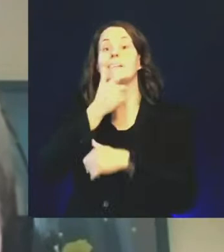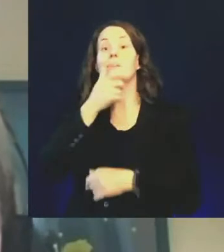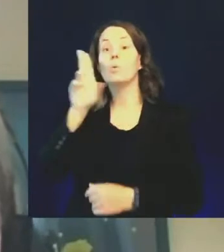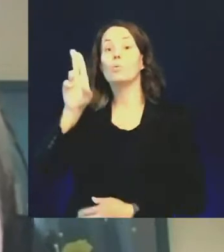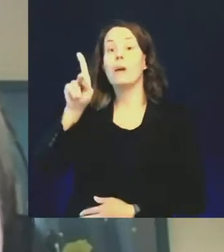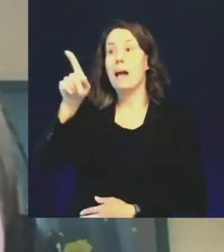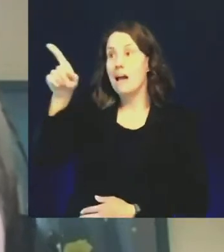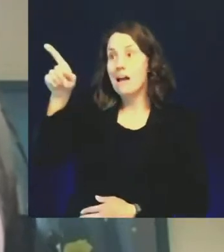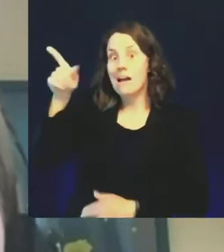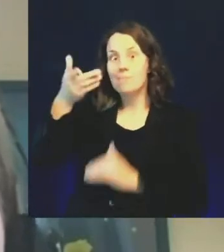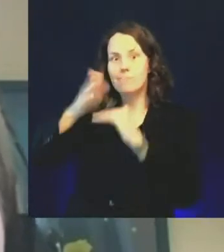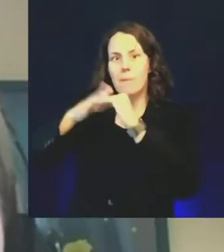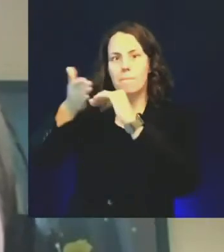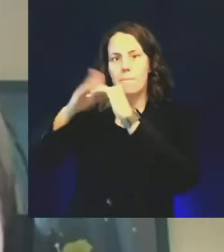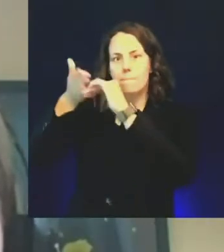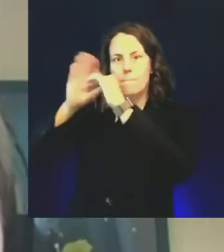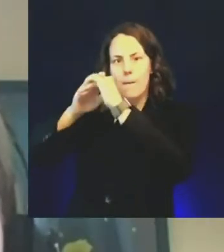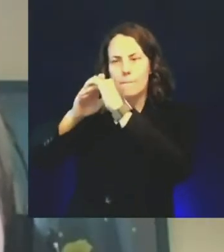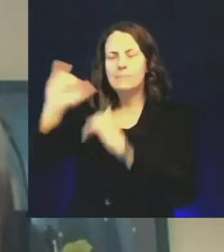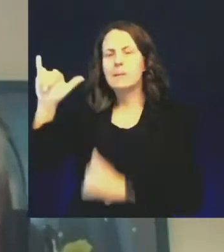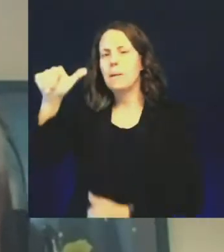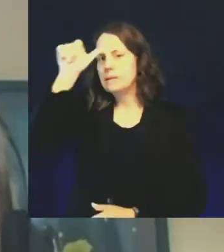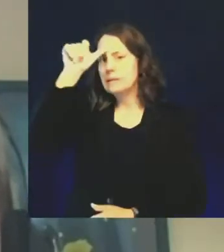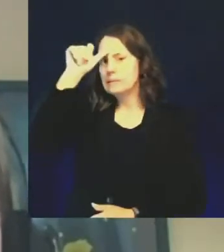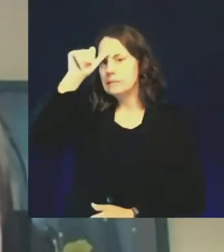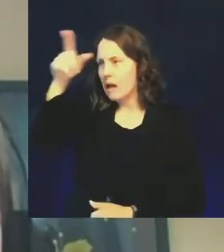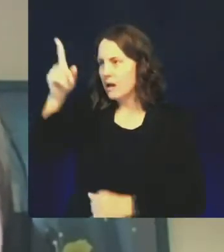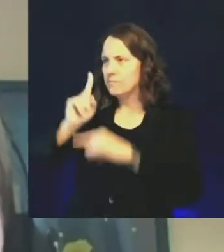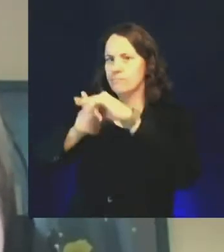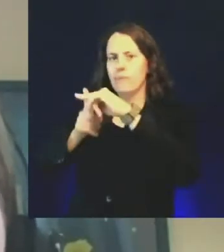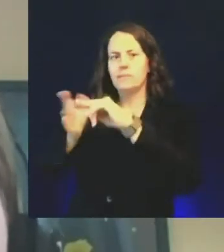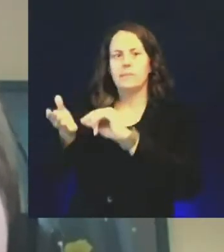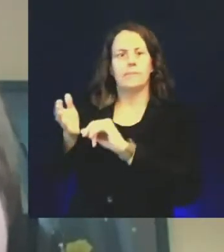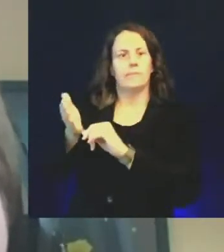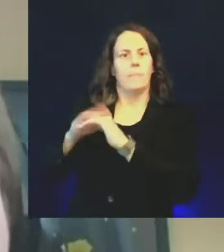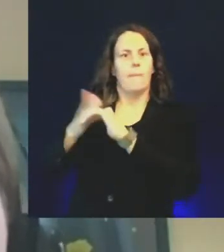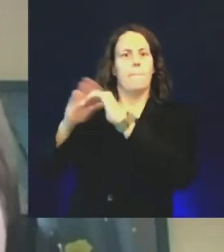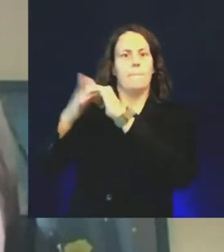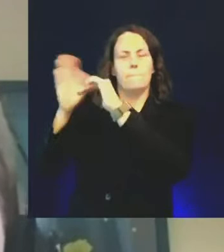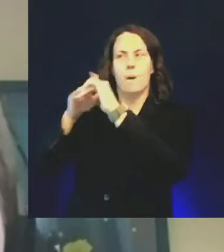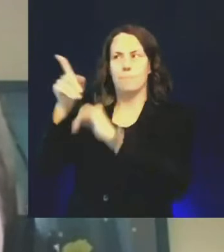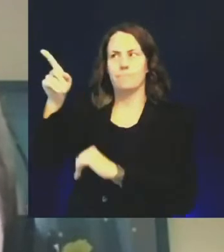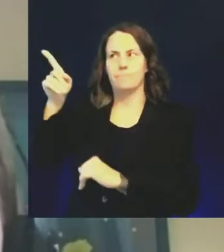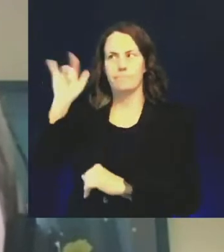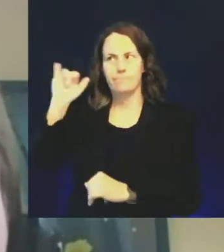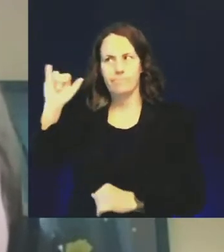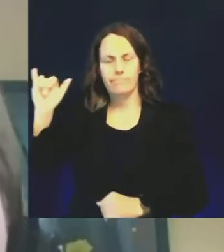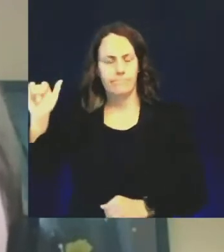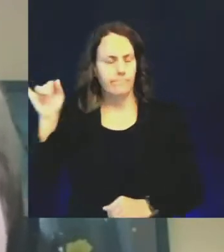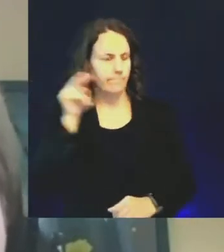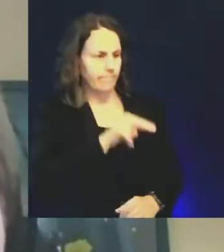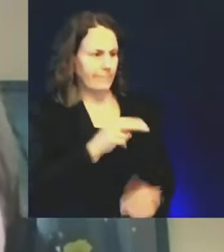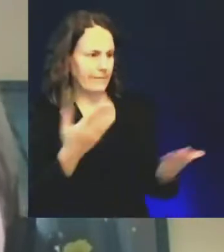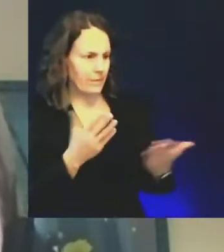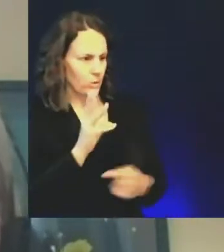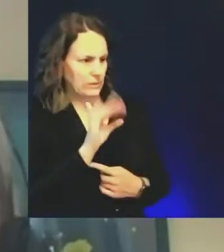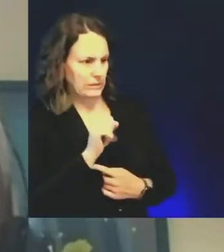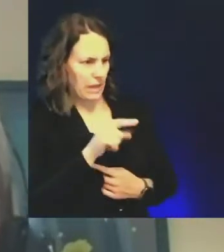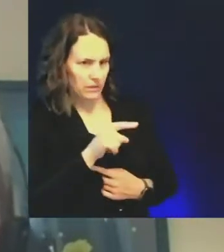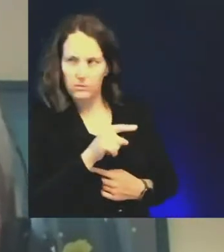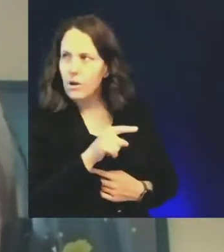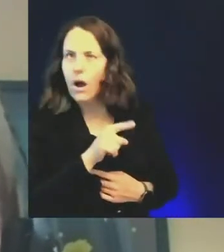and have a significant increase in our state as well. And the likelihood that it will be